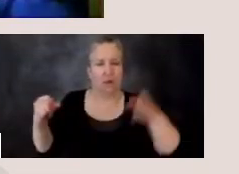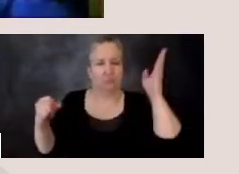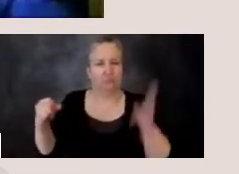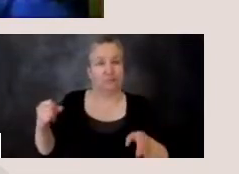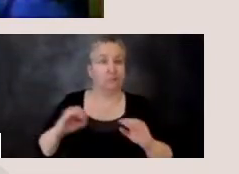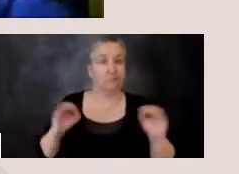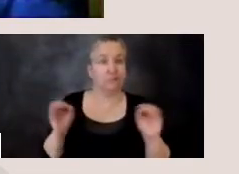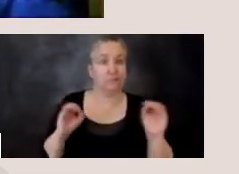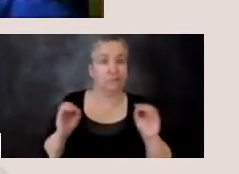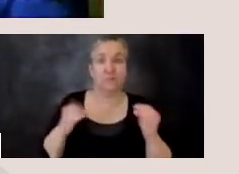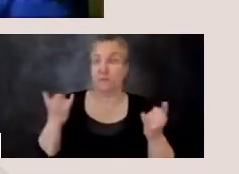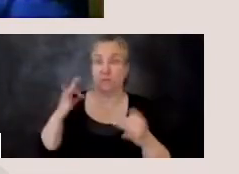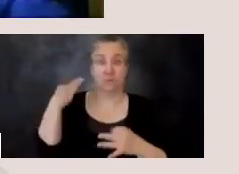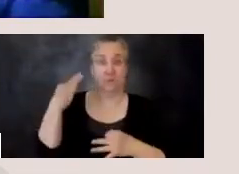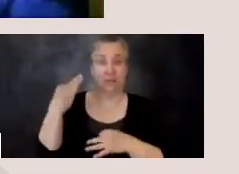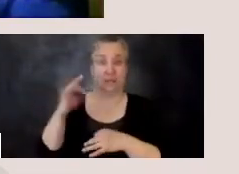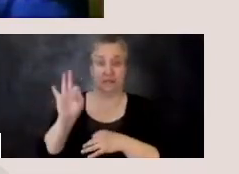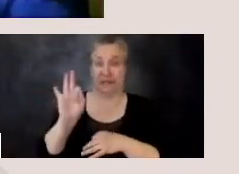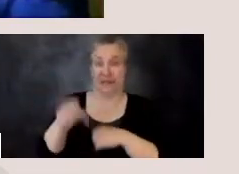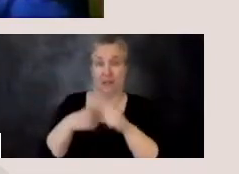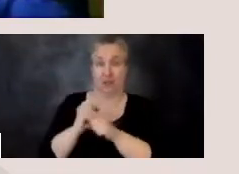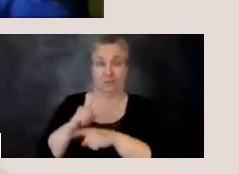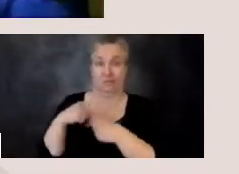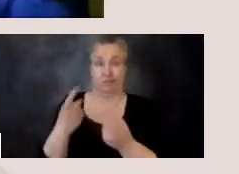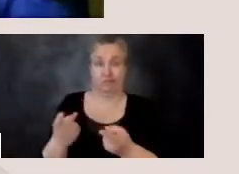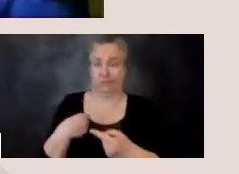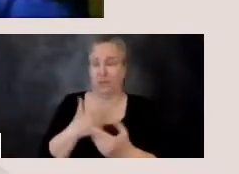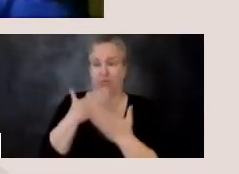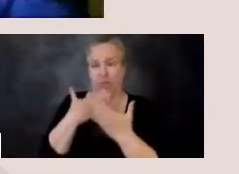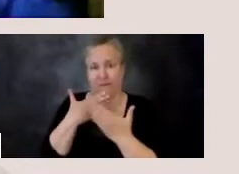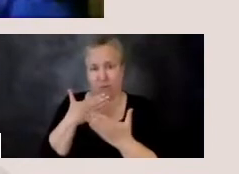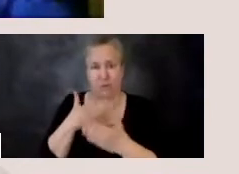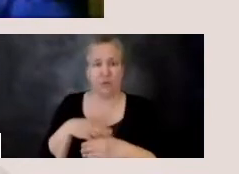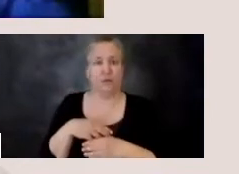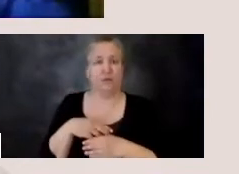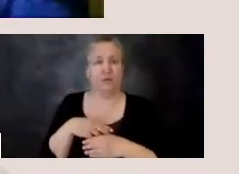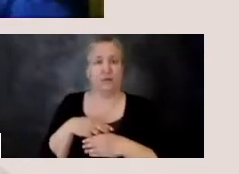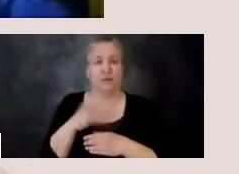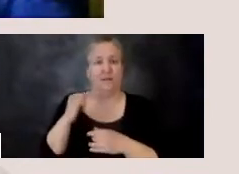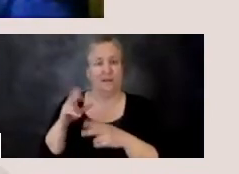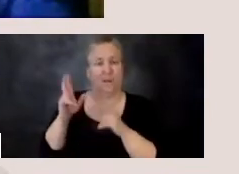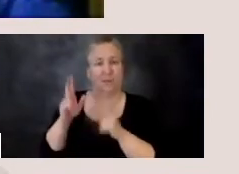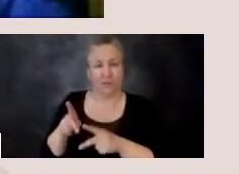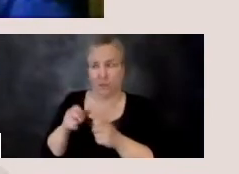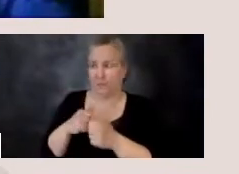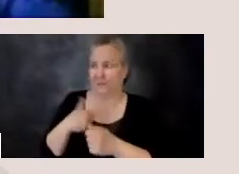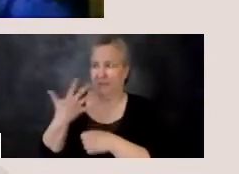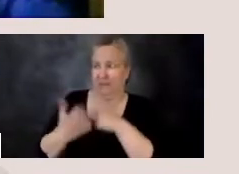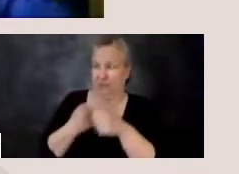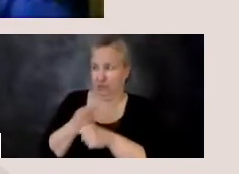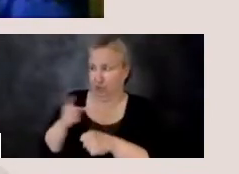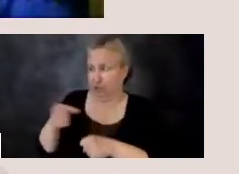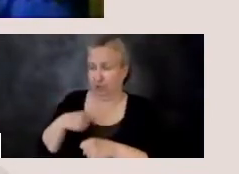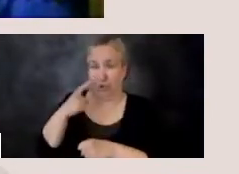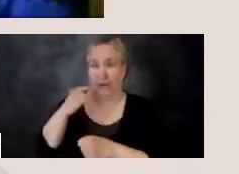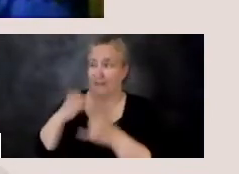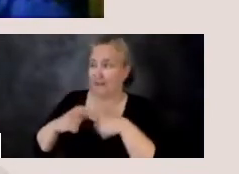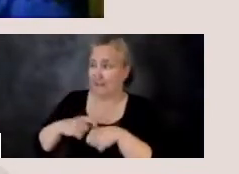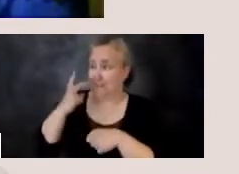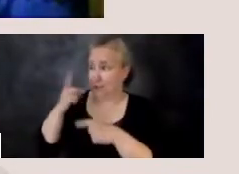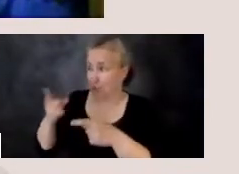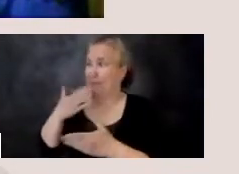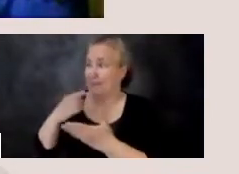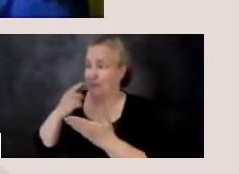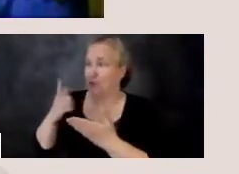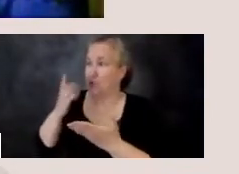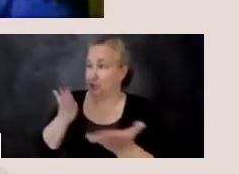9 years, and I'm grateful for that. Of course, that person who told me the 5 years, I was like, okay, this is my last time seeing her. Thank you for your services,